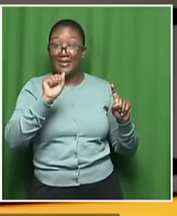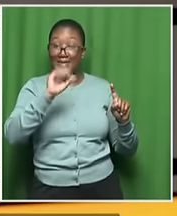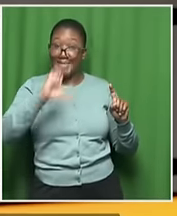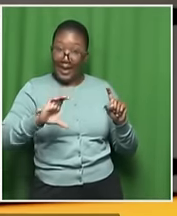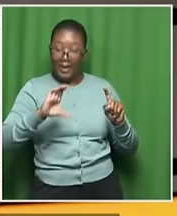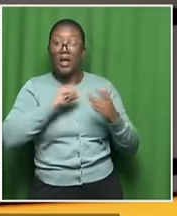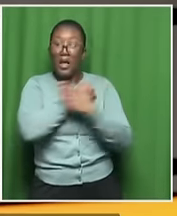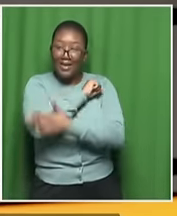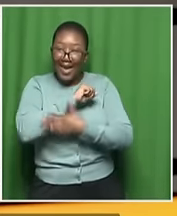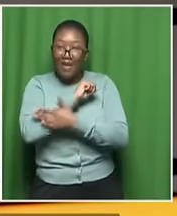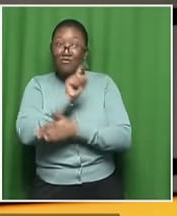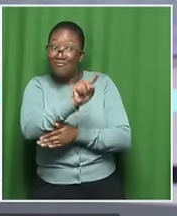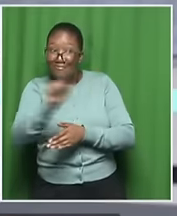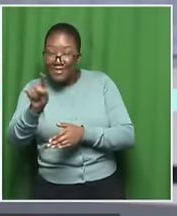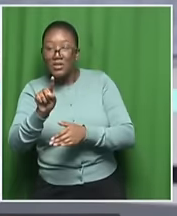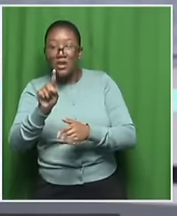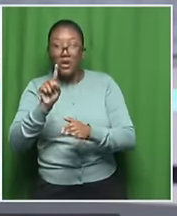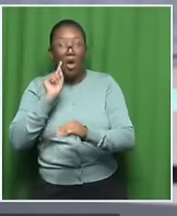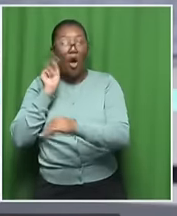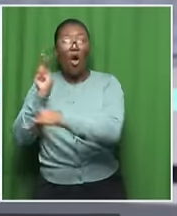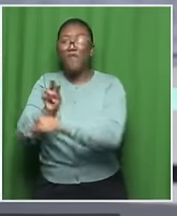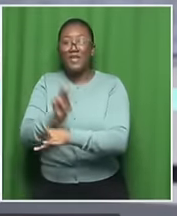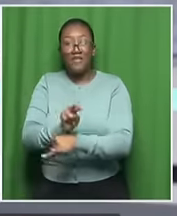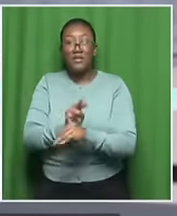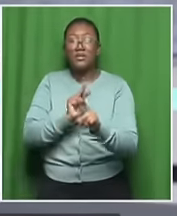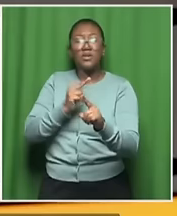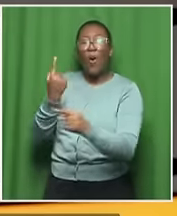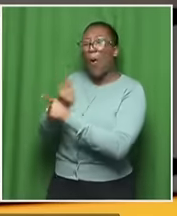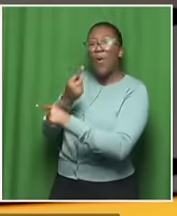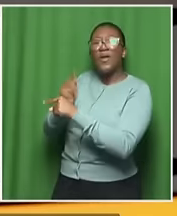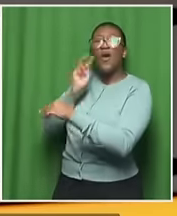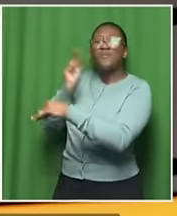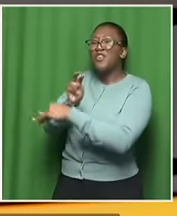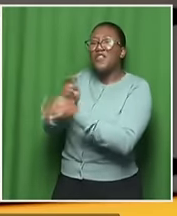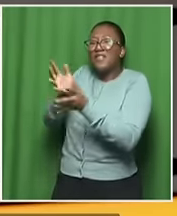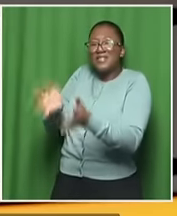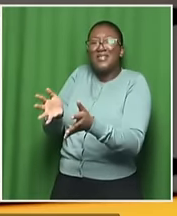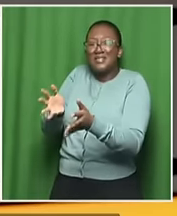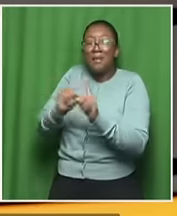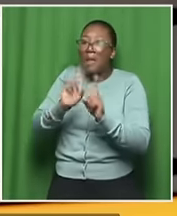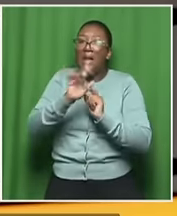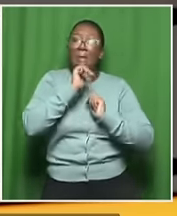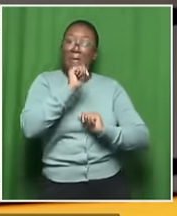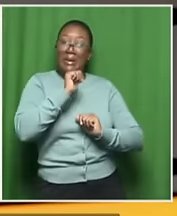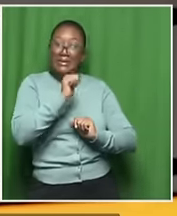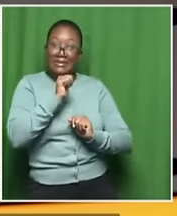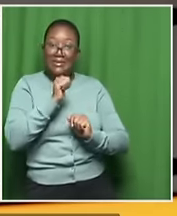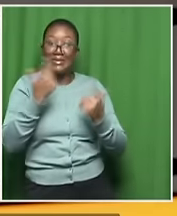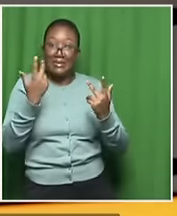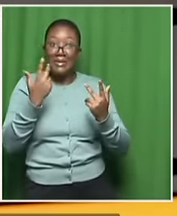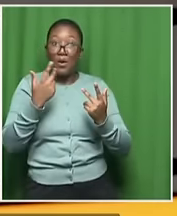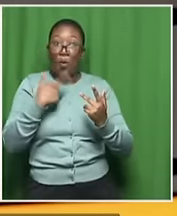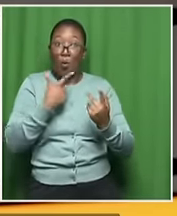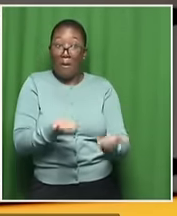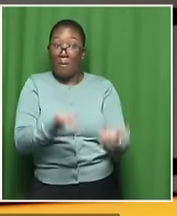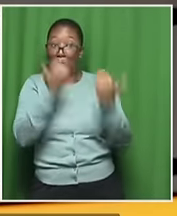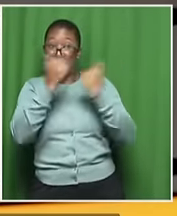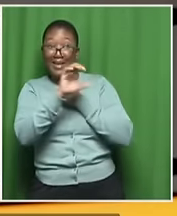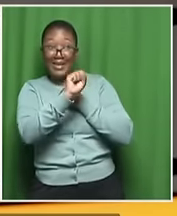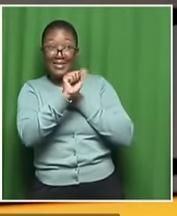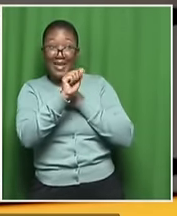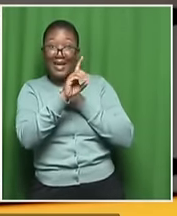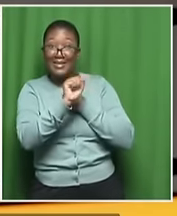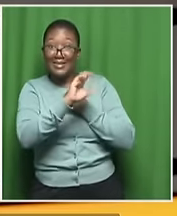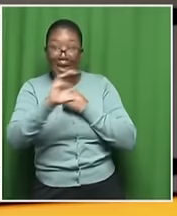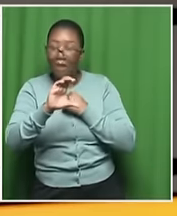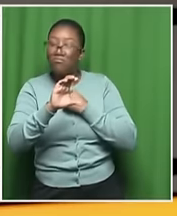be observers. They always are. It doesn't matter what we say, that don't let's just have SADC. The question